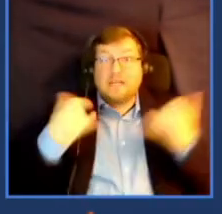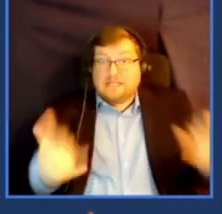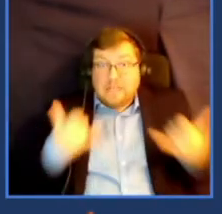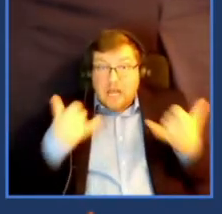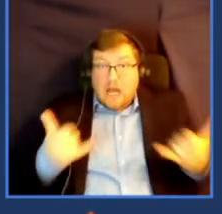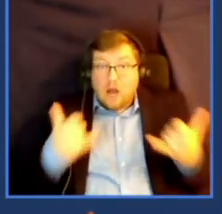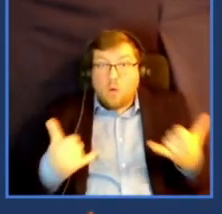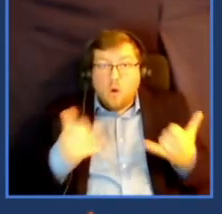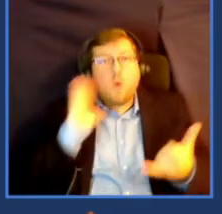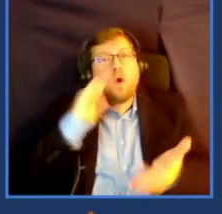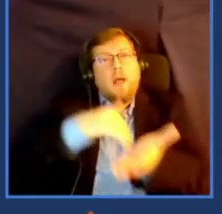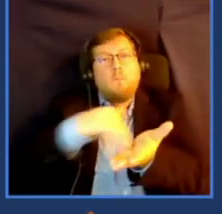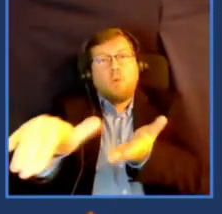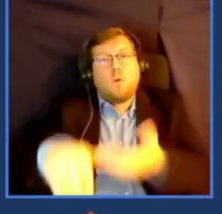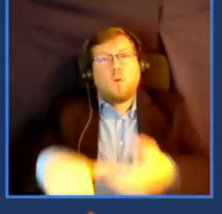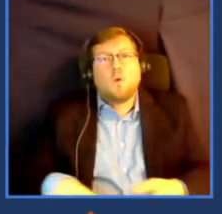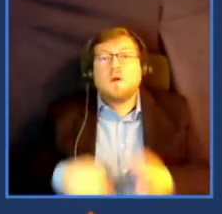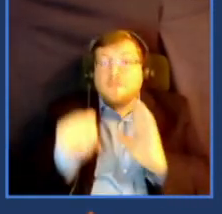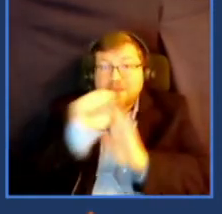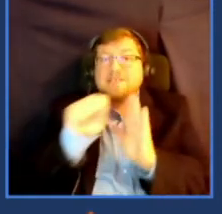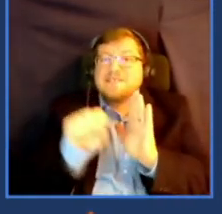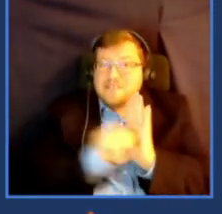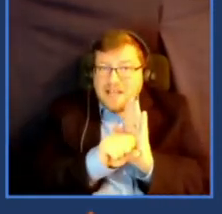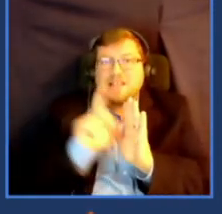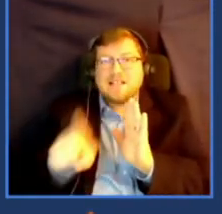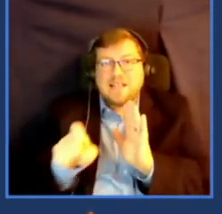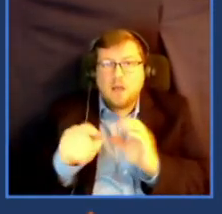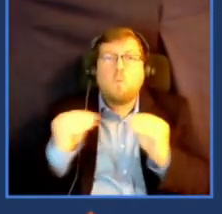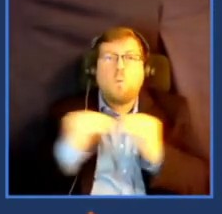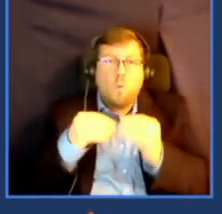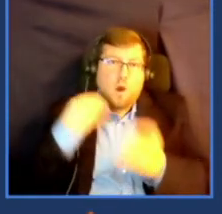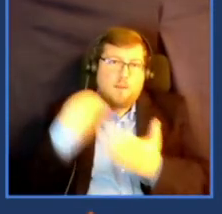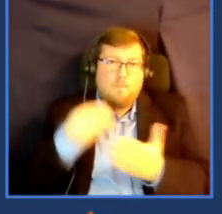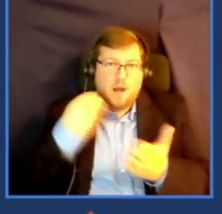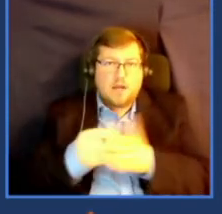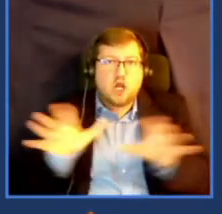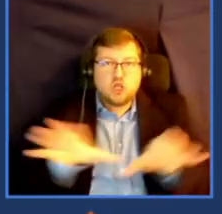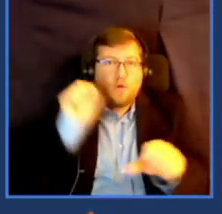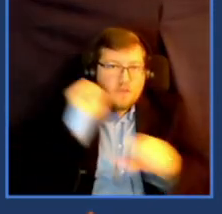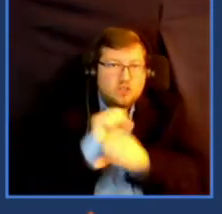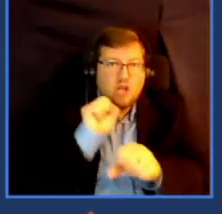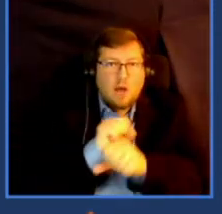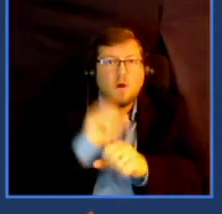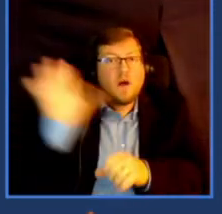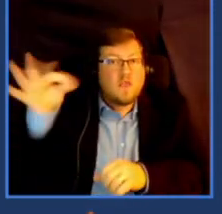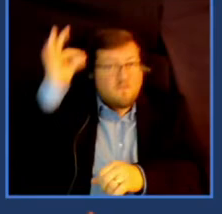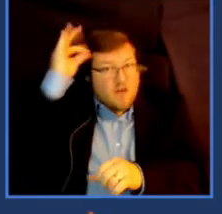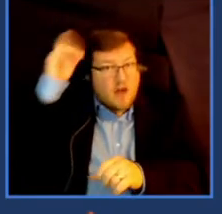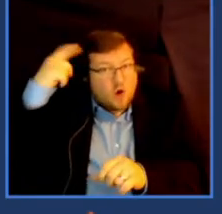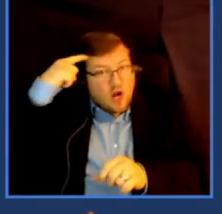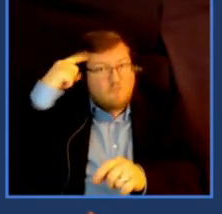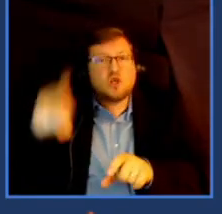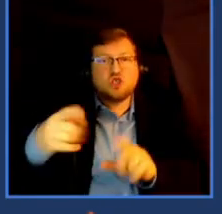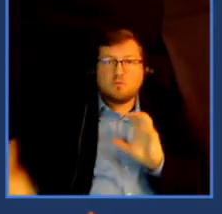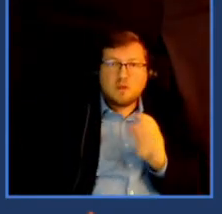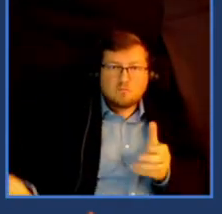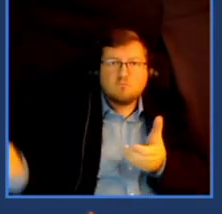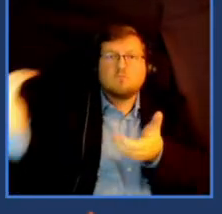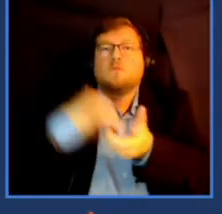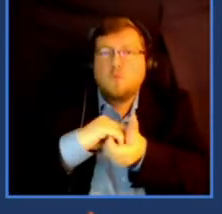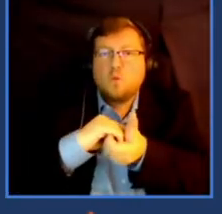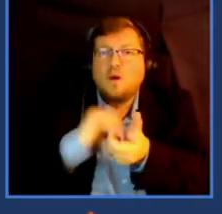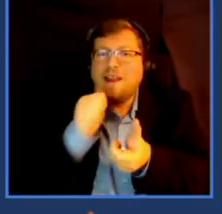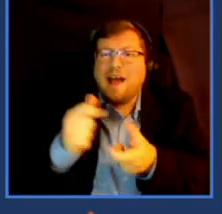The states need more money to do the job. They need the federal government to work with them, not attack them and leave them out there